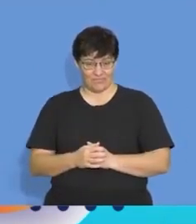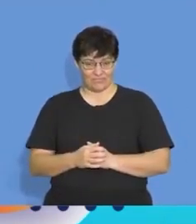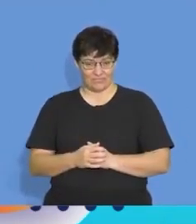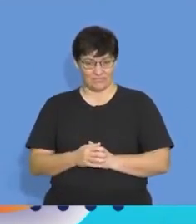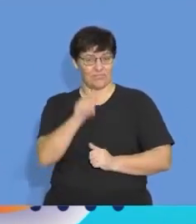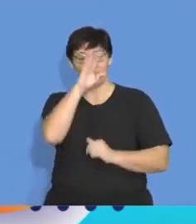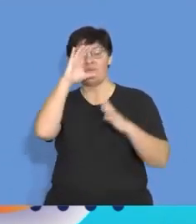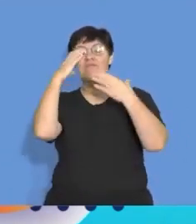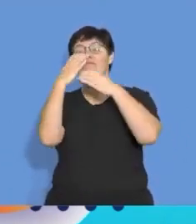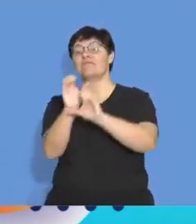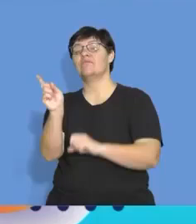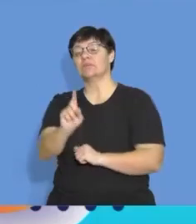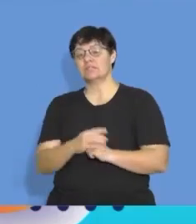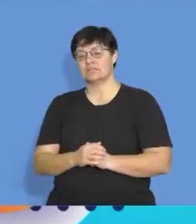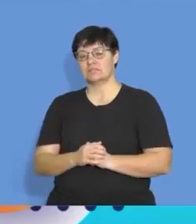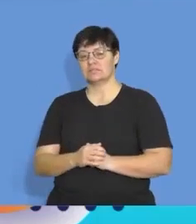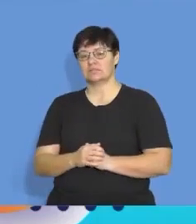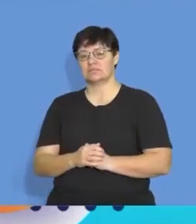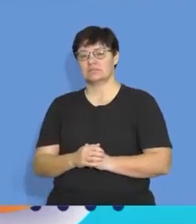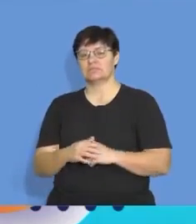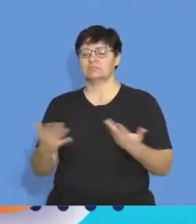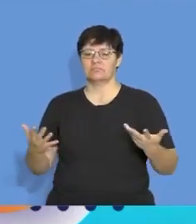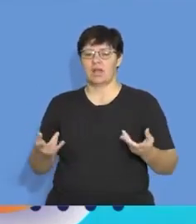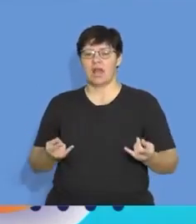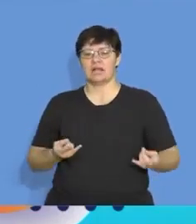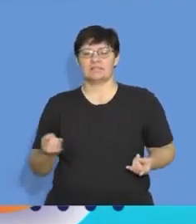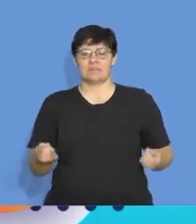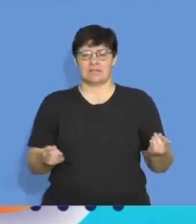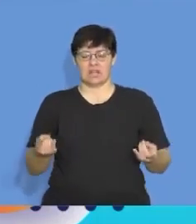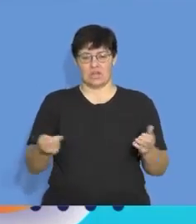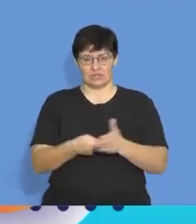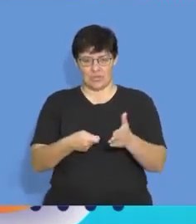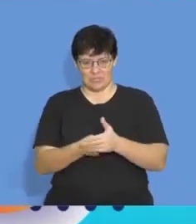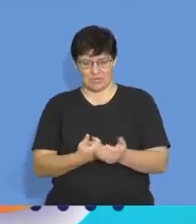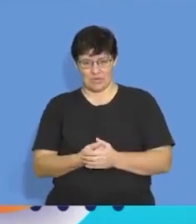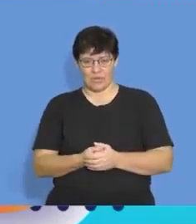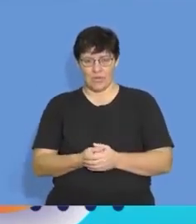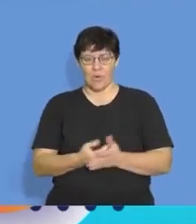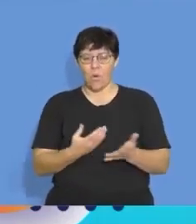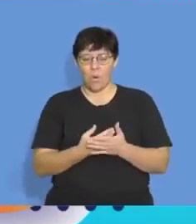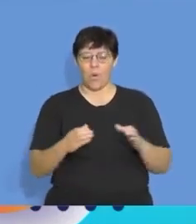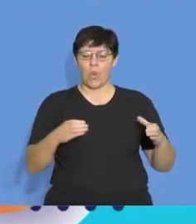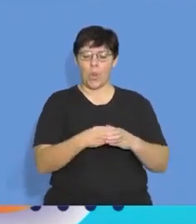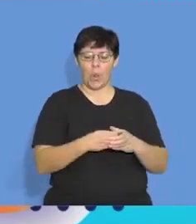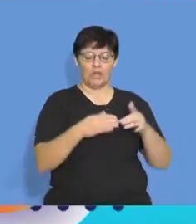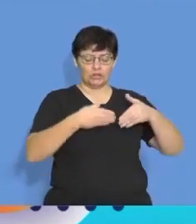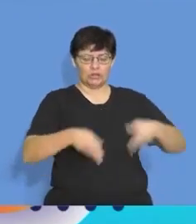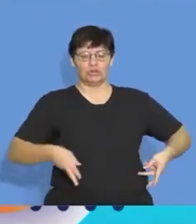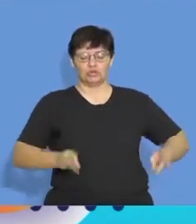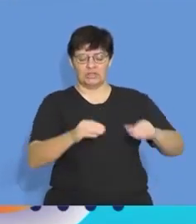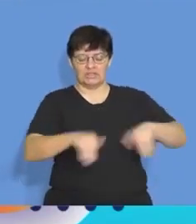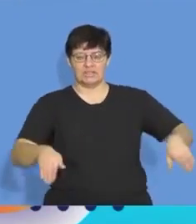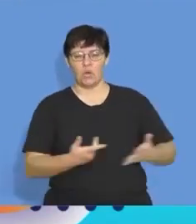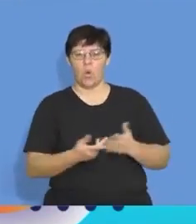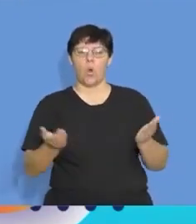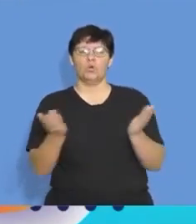your attention to a business like a spaza shop or a small vendor or a